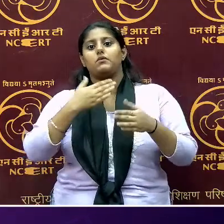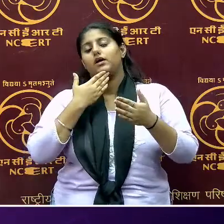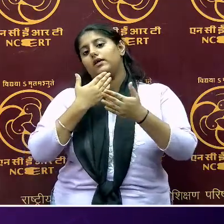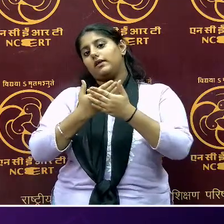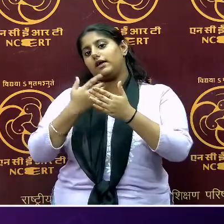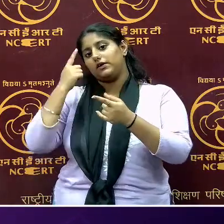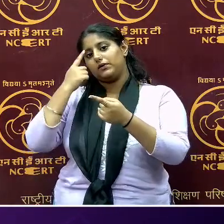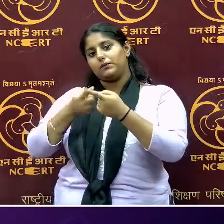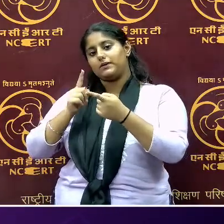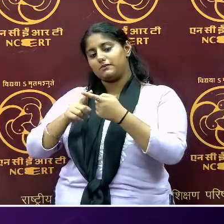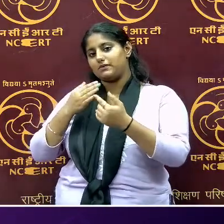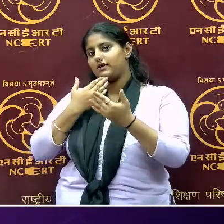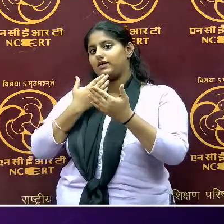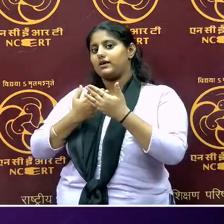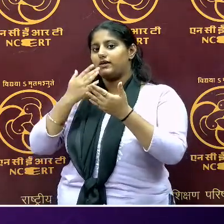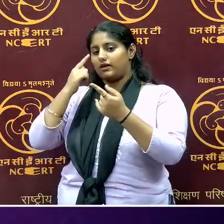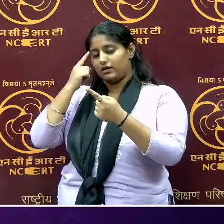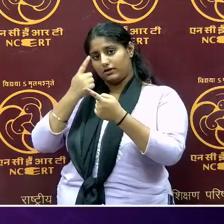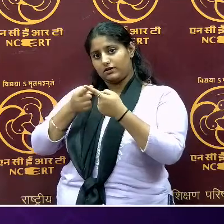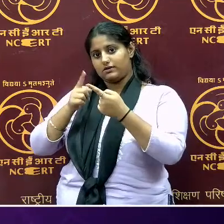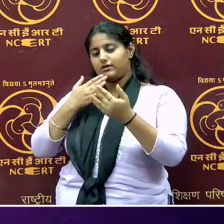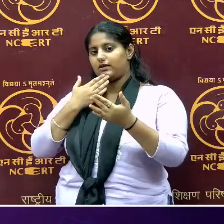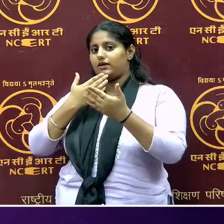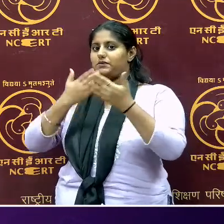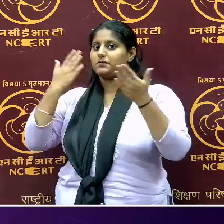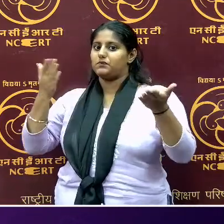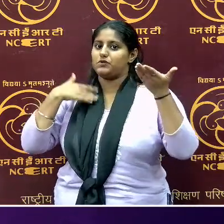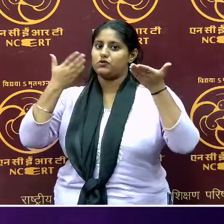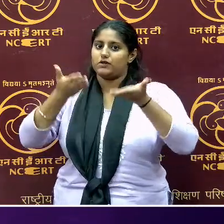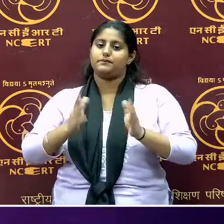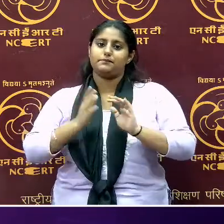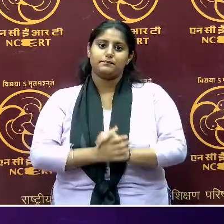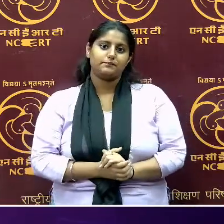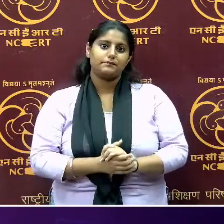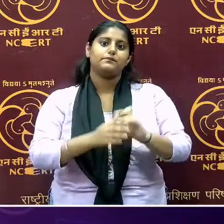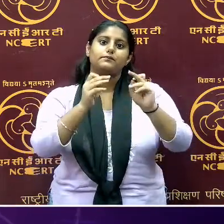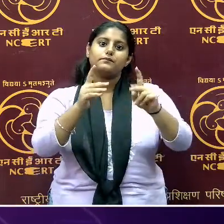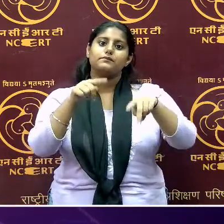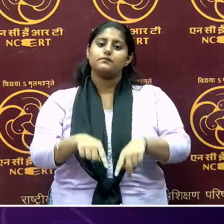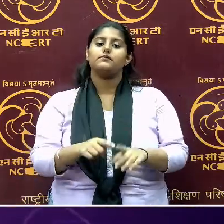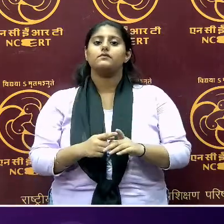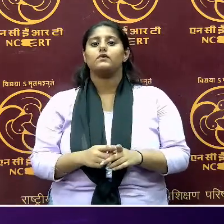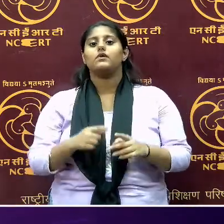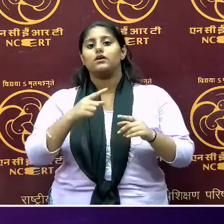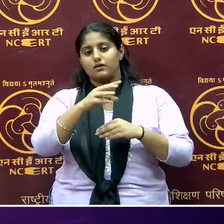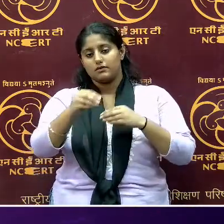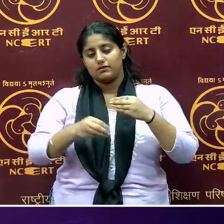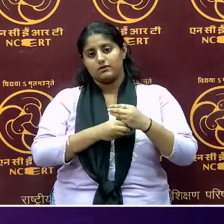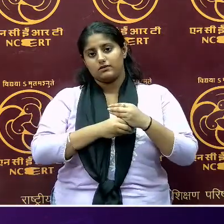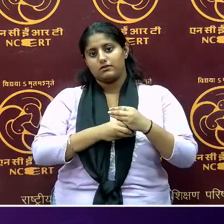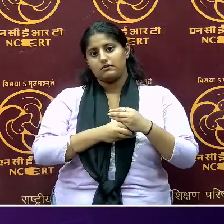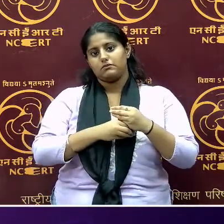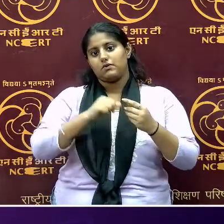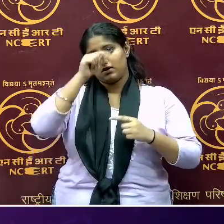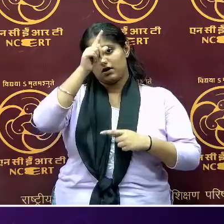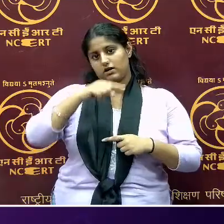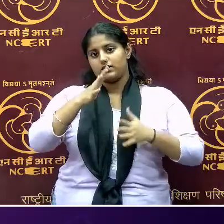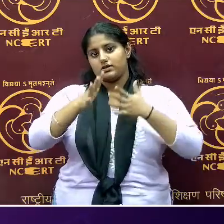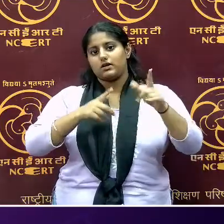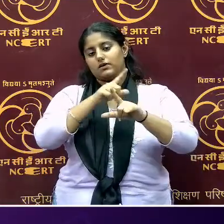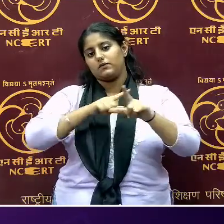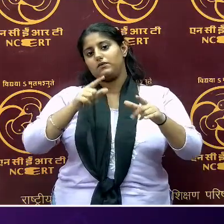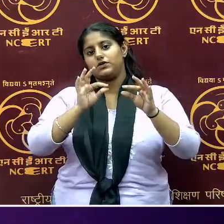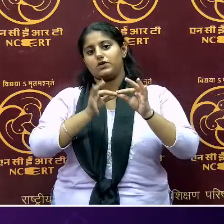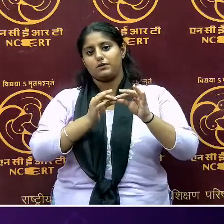our experts. So thank you so much, Lata Sharma ma'am, for joining us. Thank you so much. Okay, and I also like to thank our Indian Sign Language